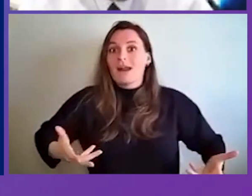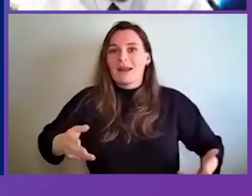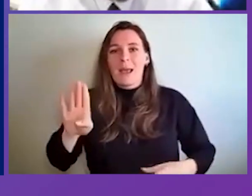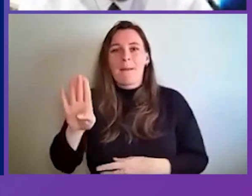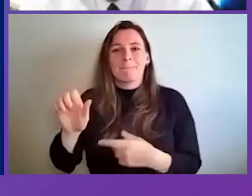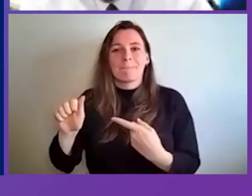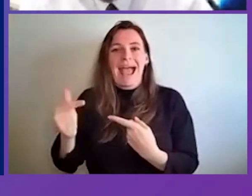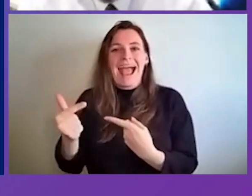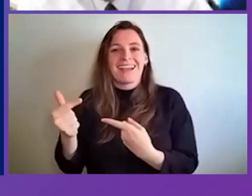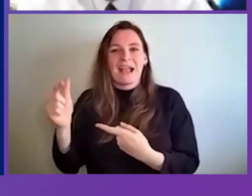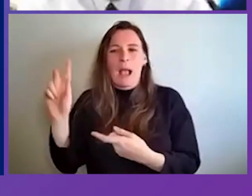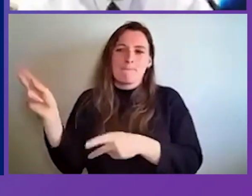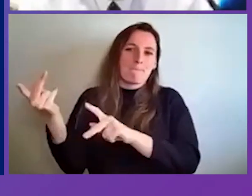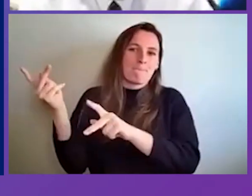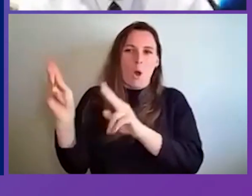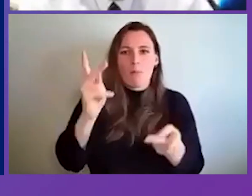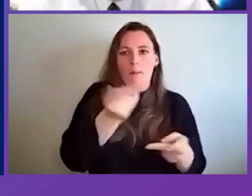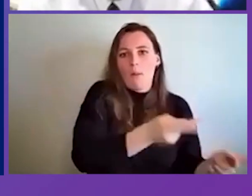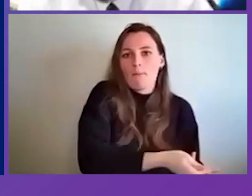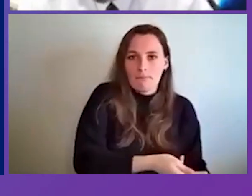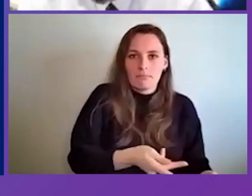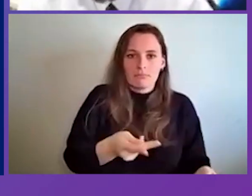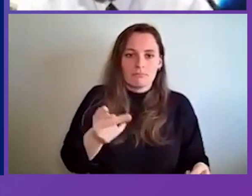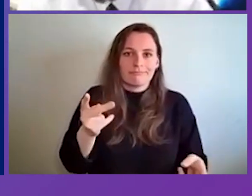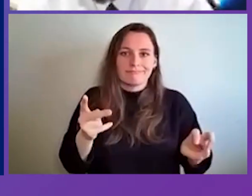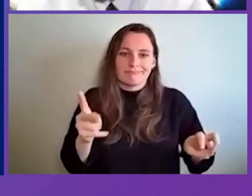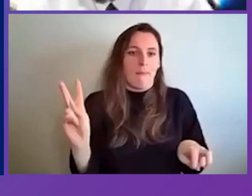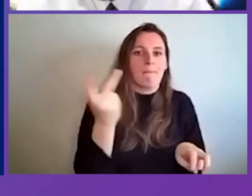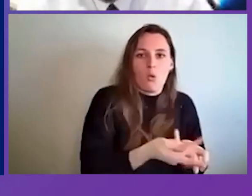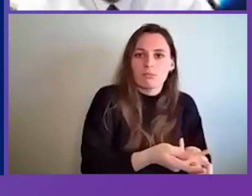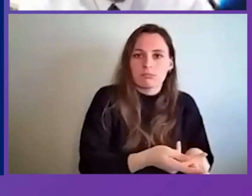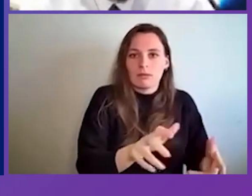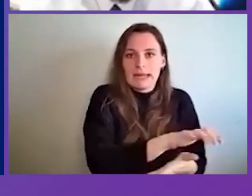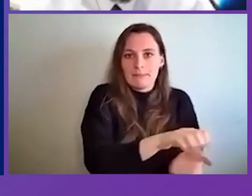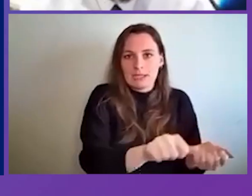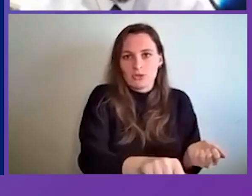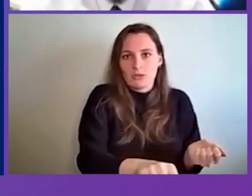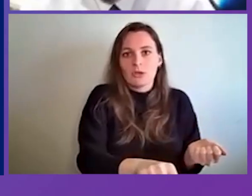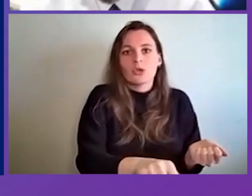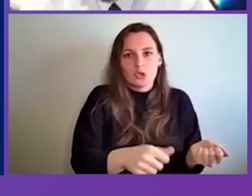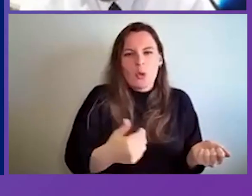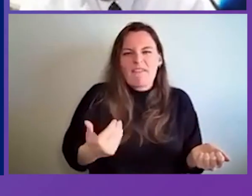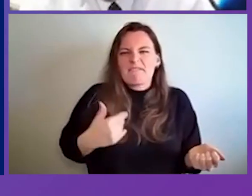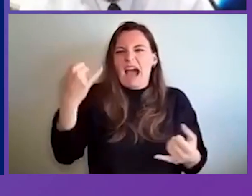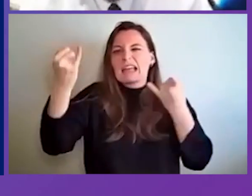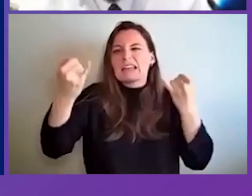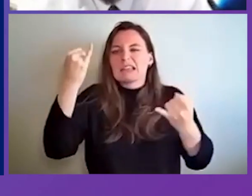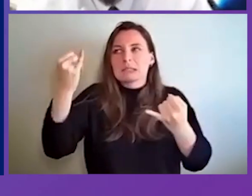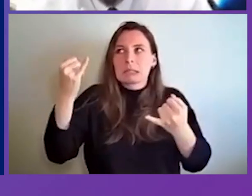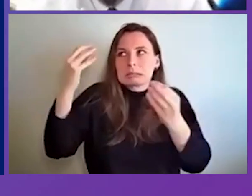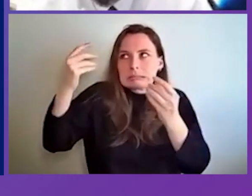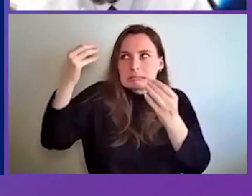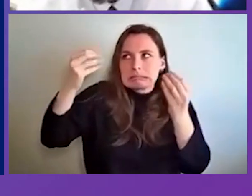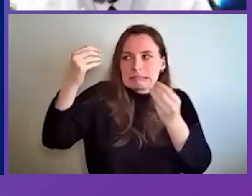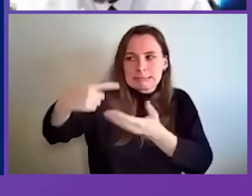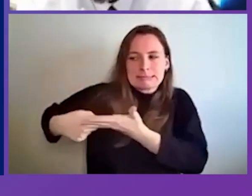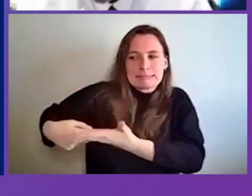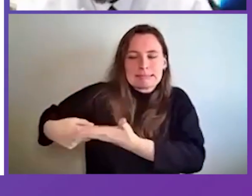We'll think about some different cover ideas that inflatable ideas that we've been throwing around.